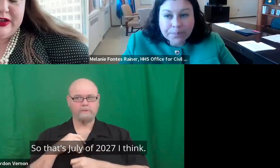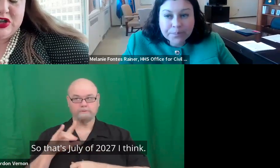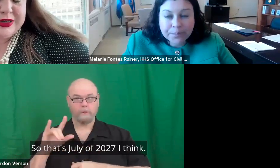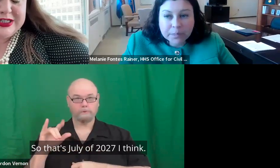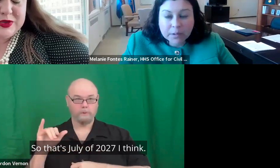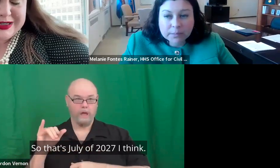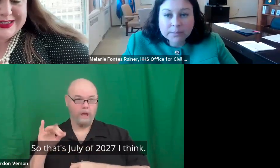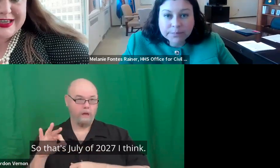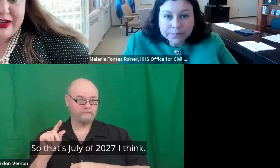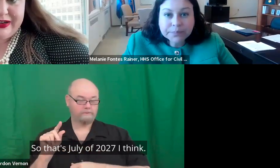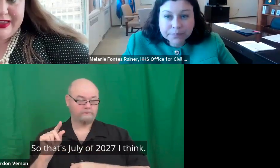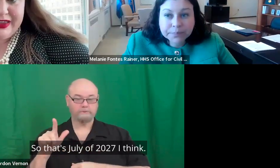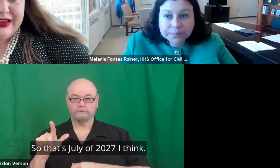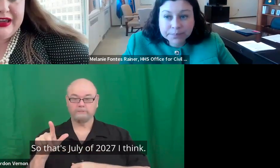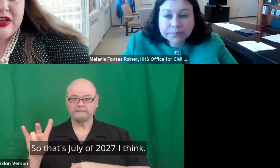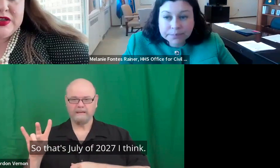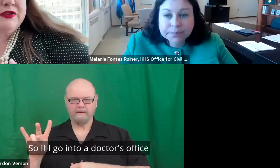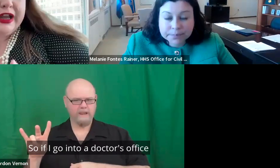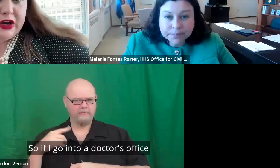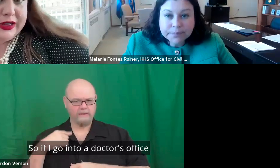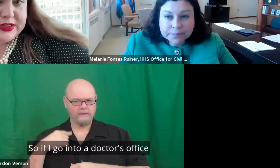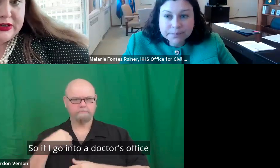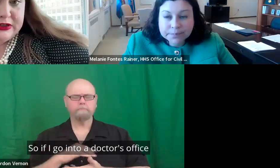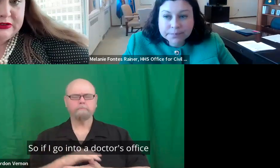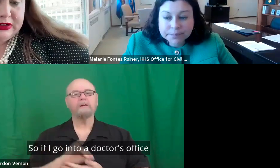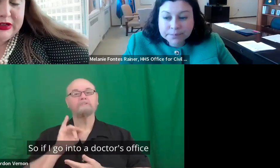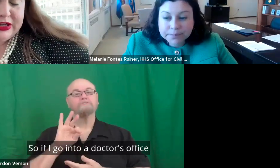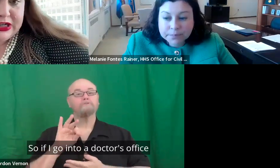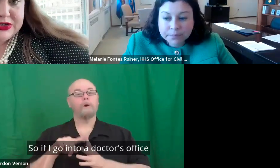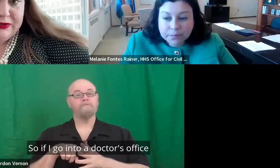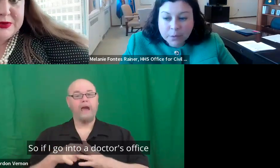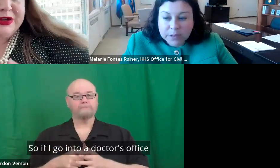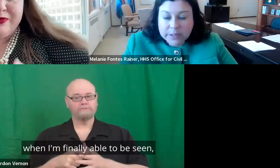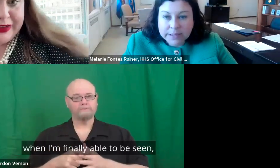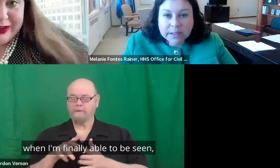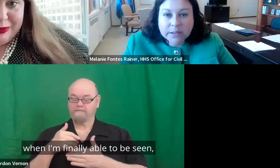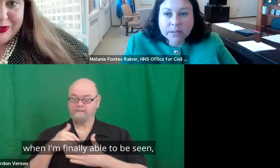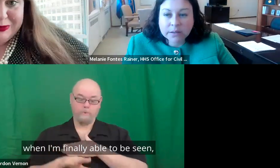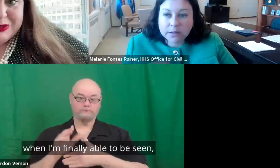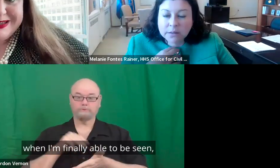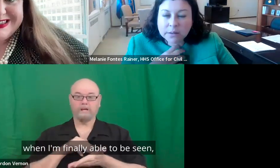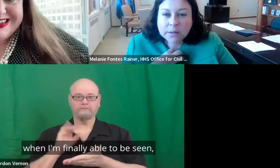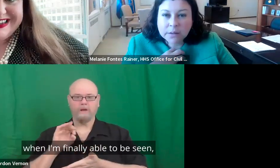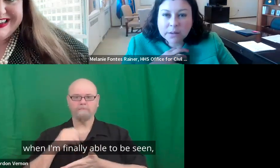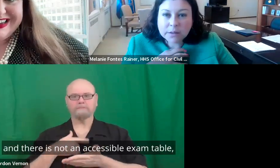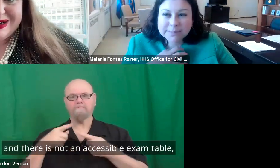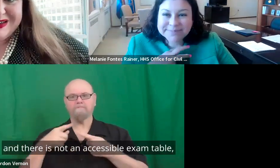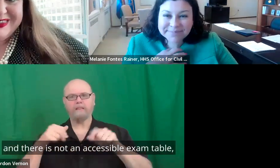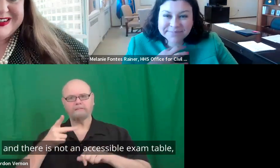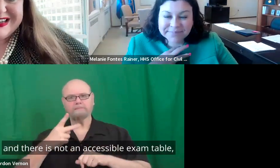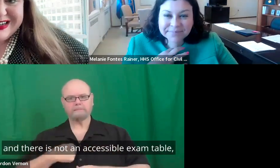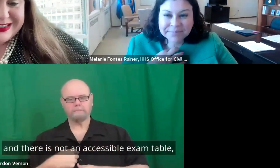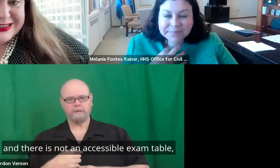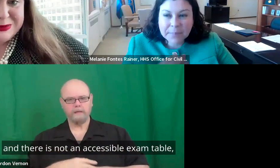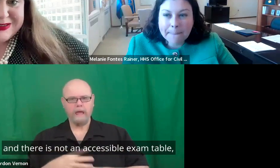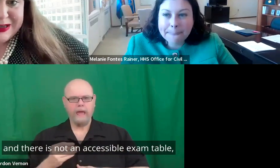of 2027, I think. So if I go into a doctor's office when I'm finally able to be seen, and